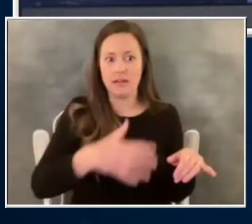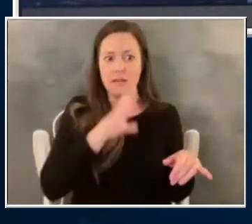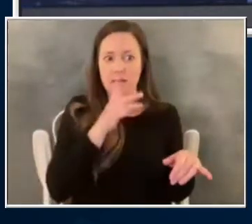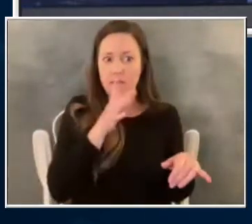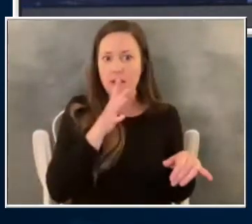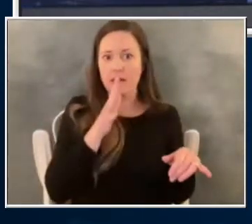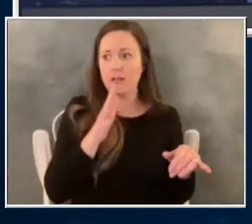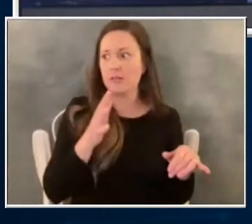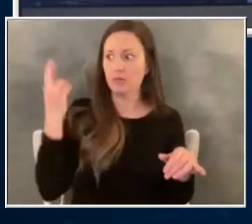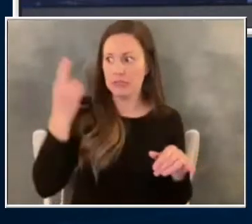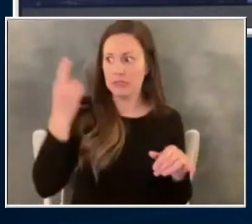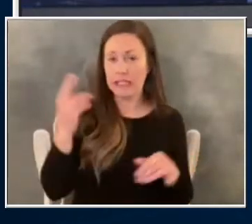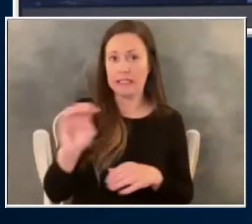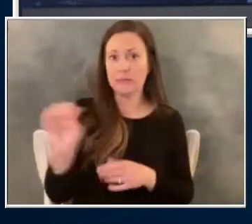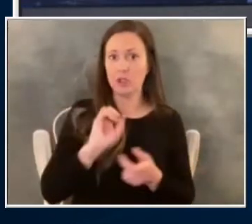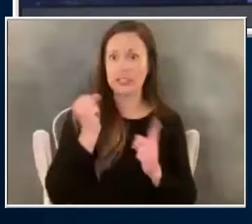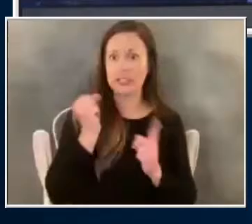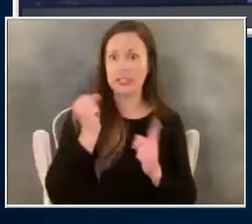emergency situation?